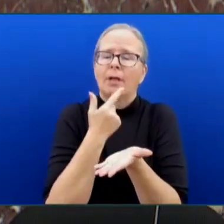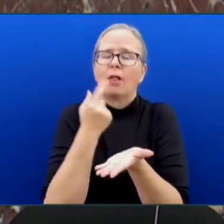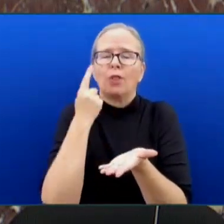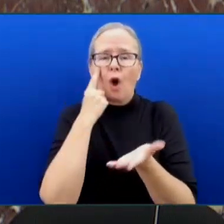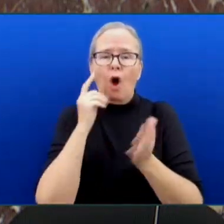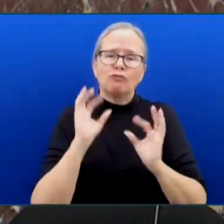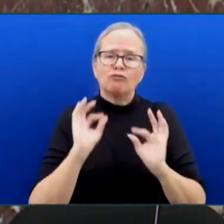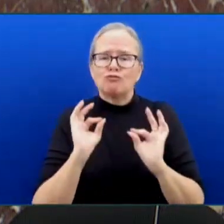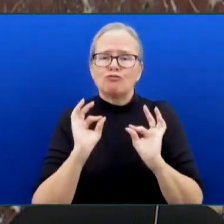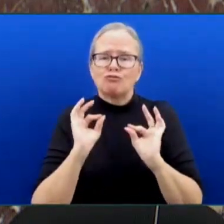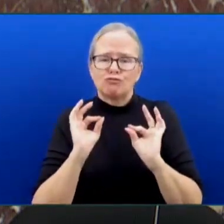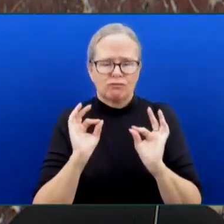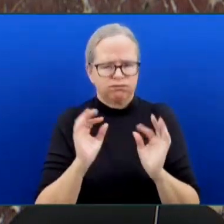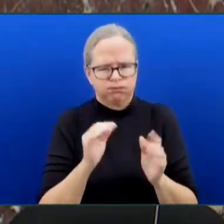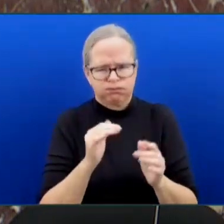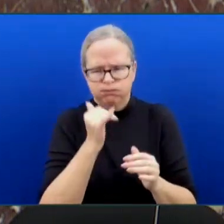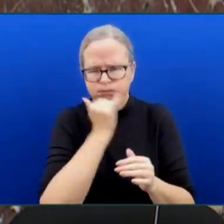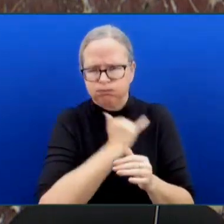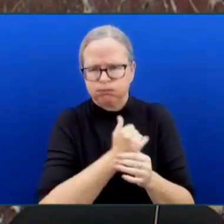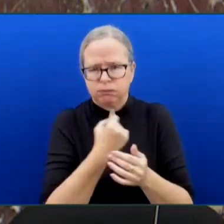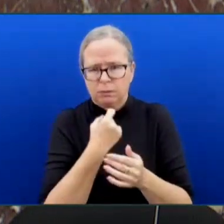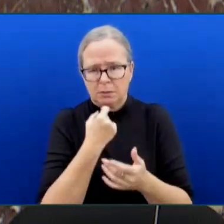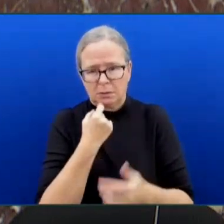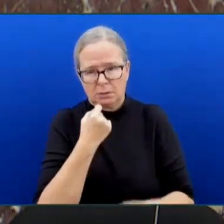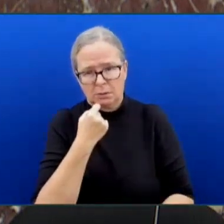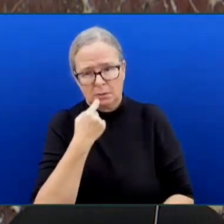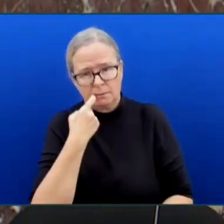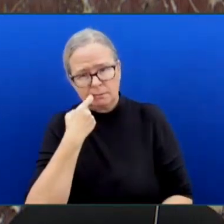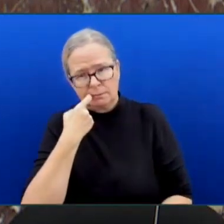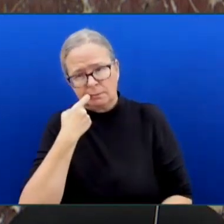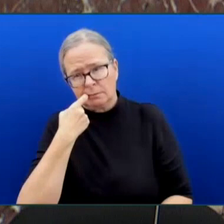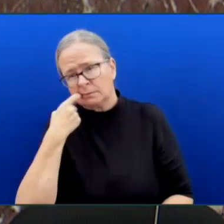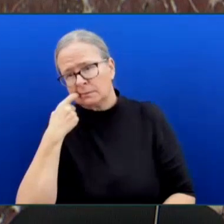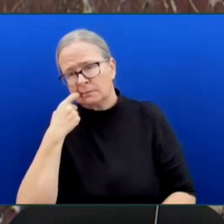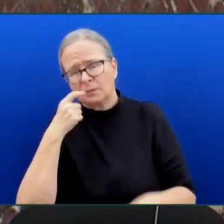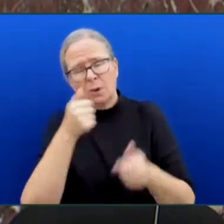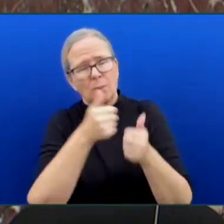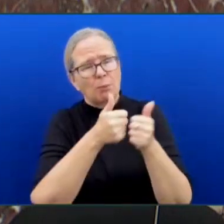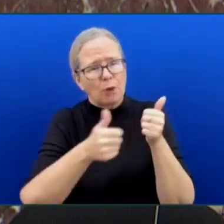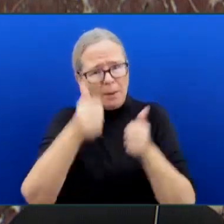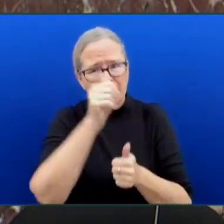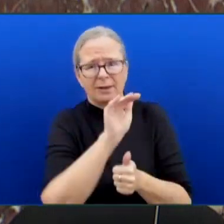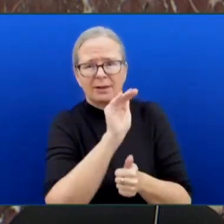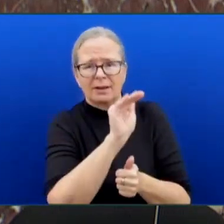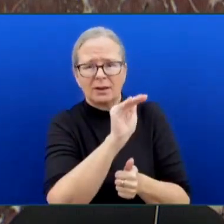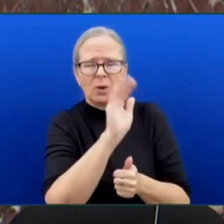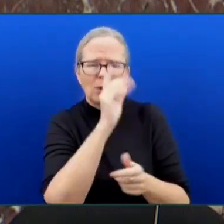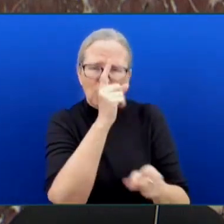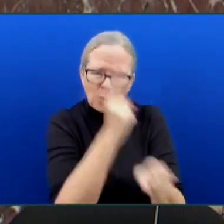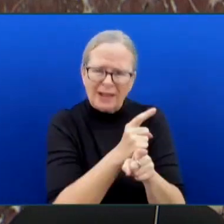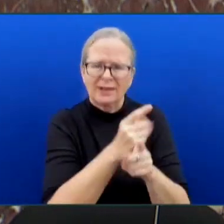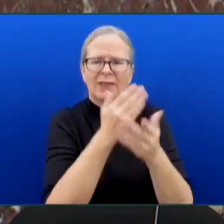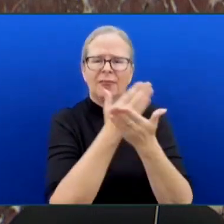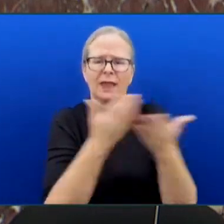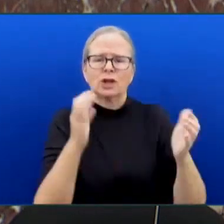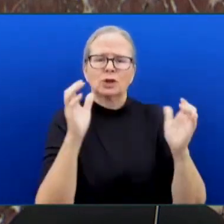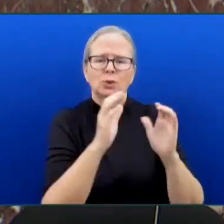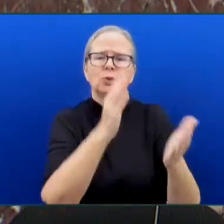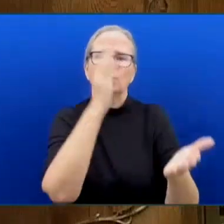and end this NDP taxpayer-funded drug crisis that is causing devastating